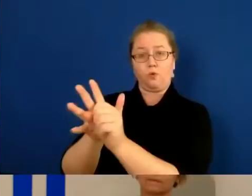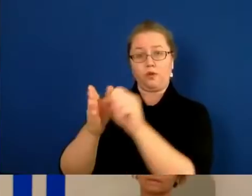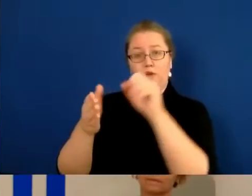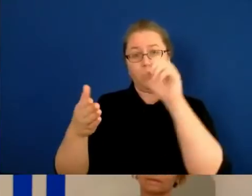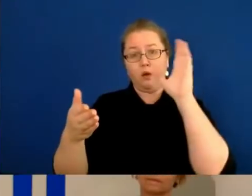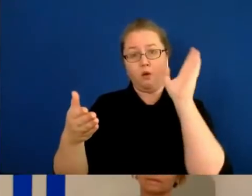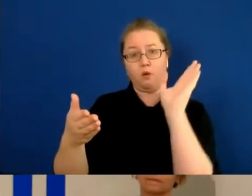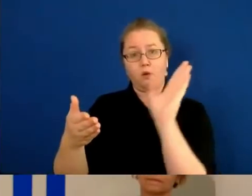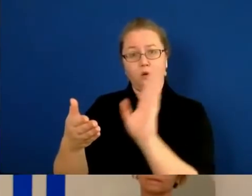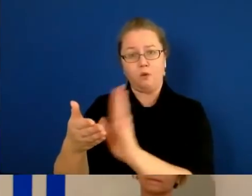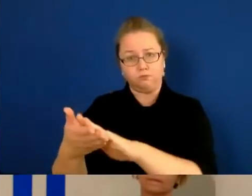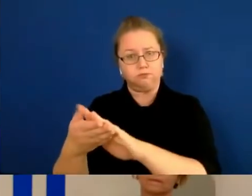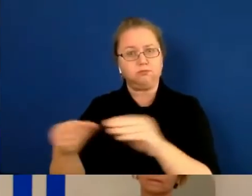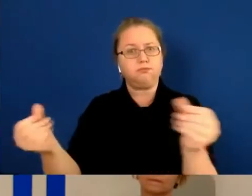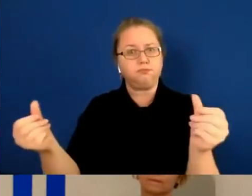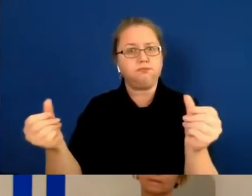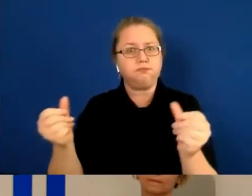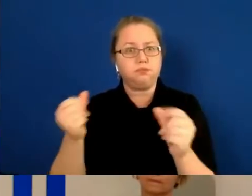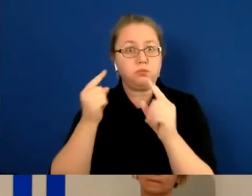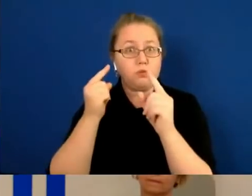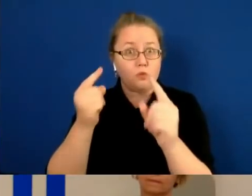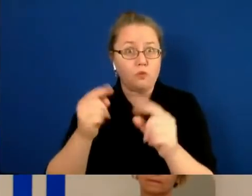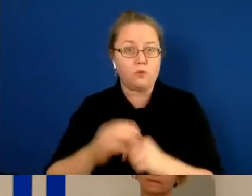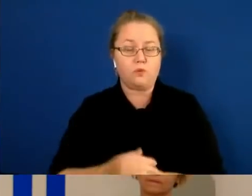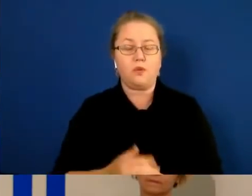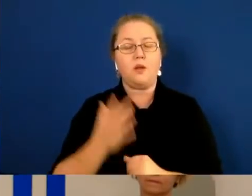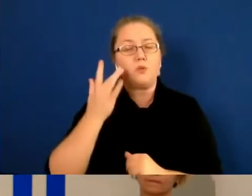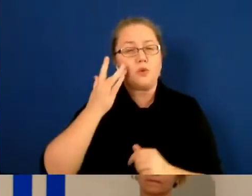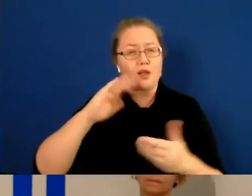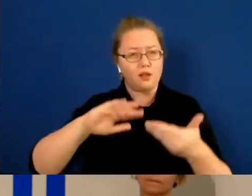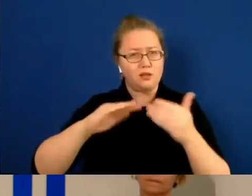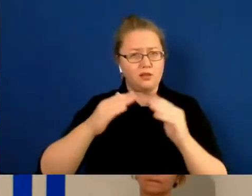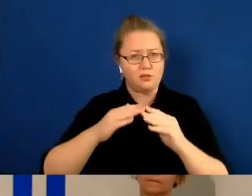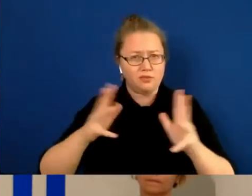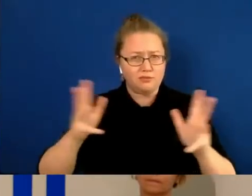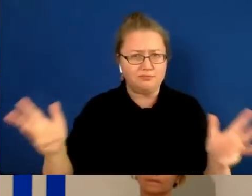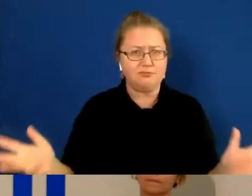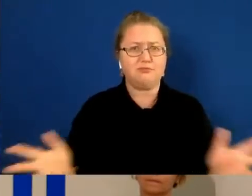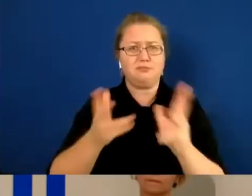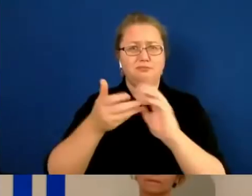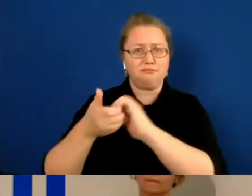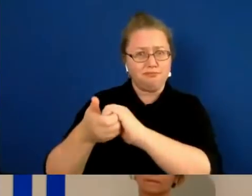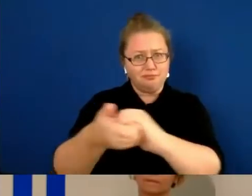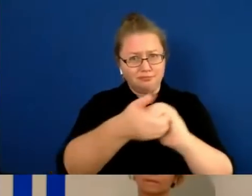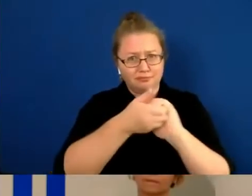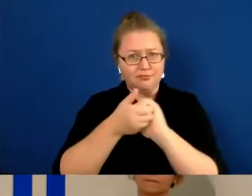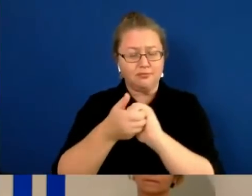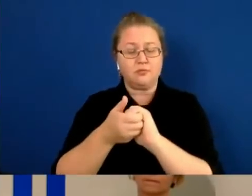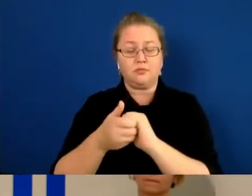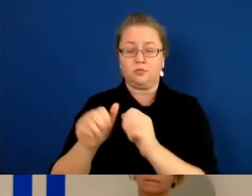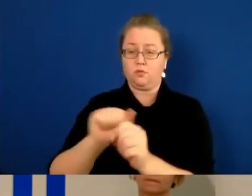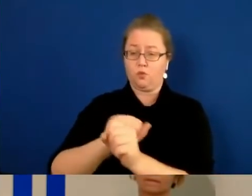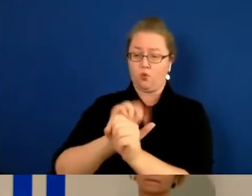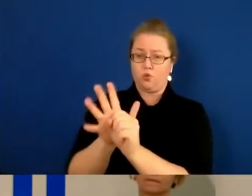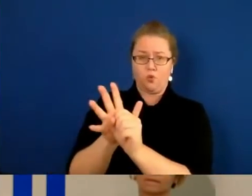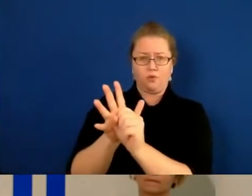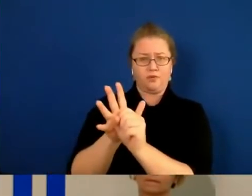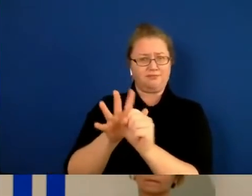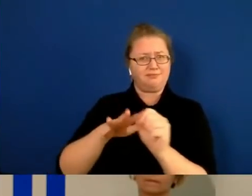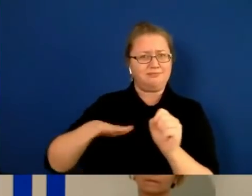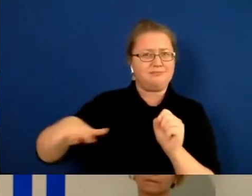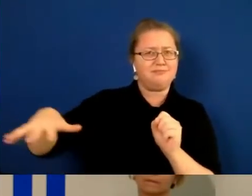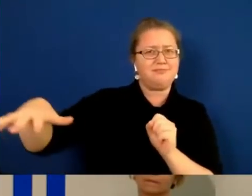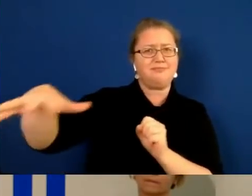people healthy and safe, to protect our public health care system, yes, but to help people and to stop the spread.